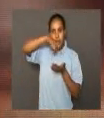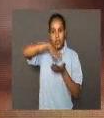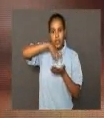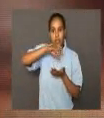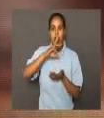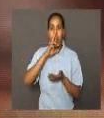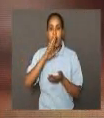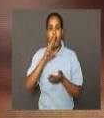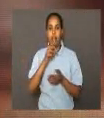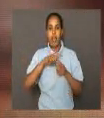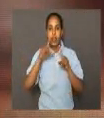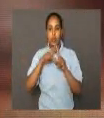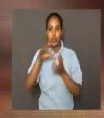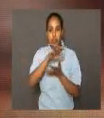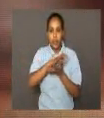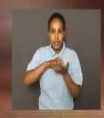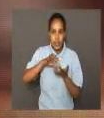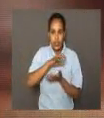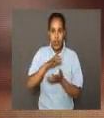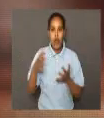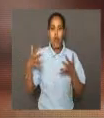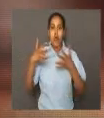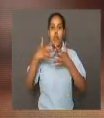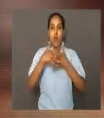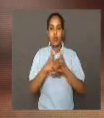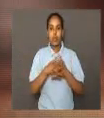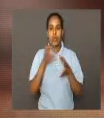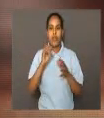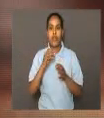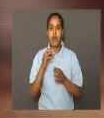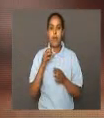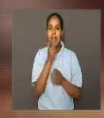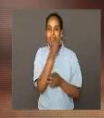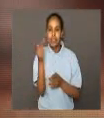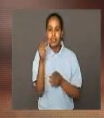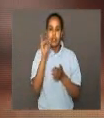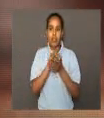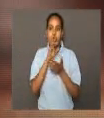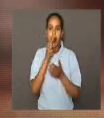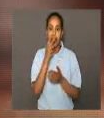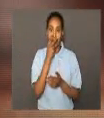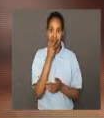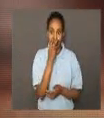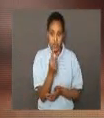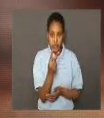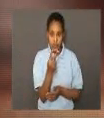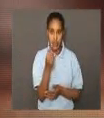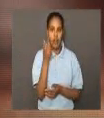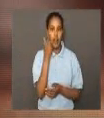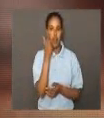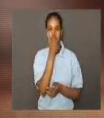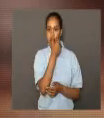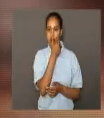Suspensions are heterogeneous mixtures composed of particles that are visible to the naked